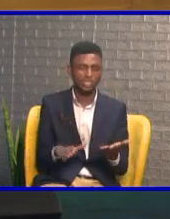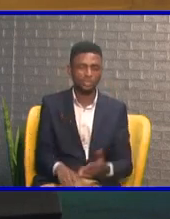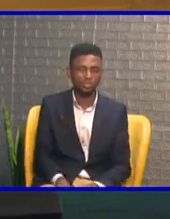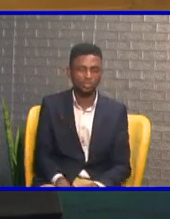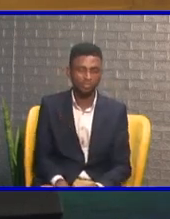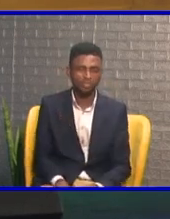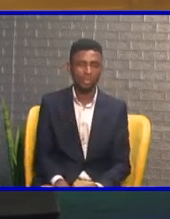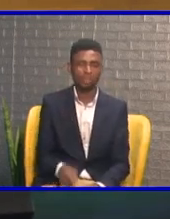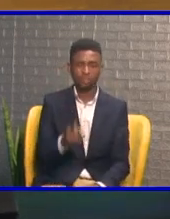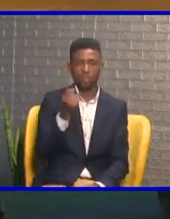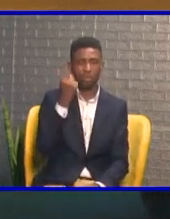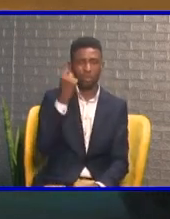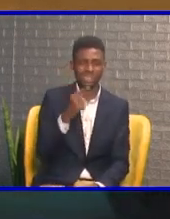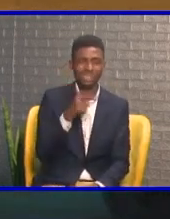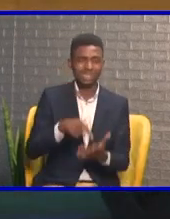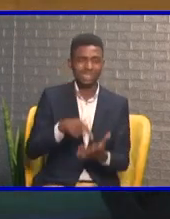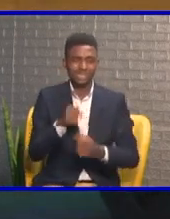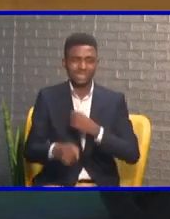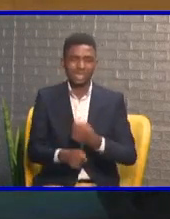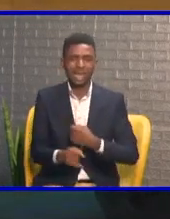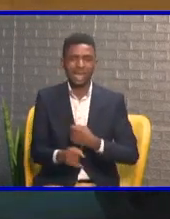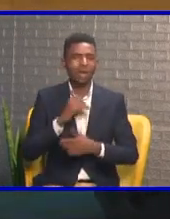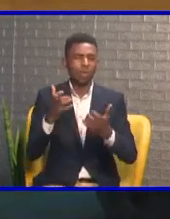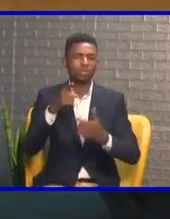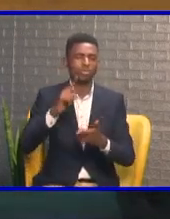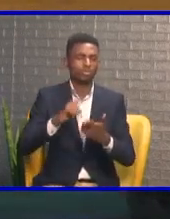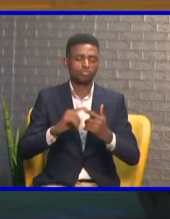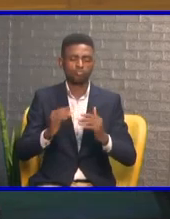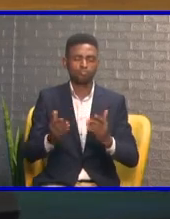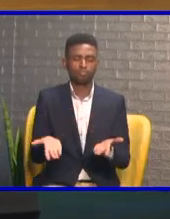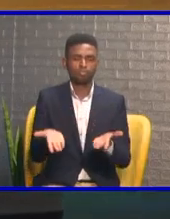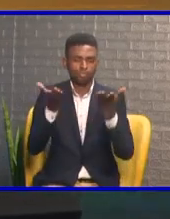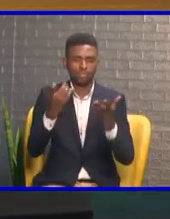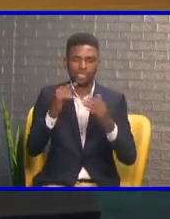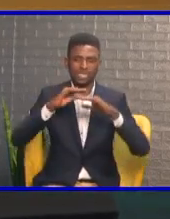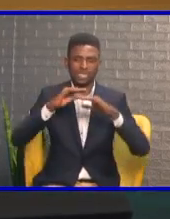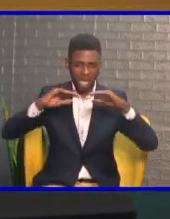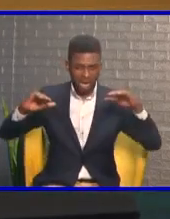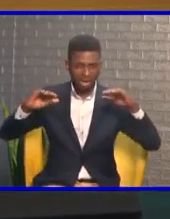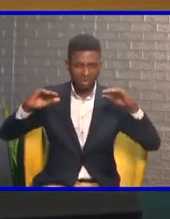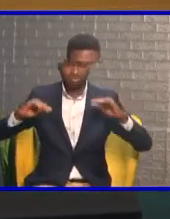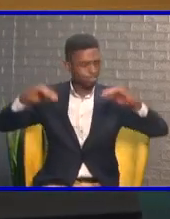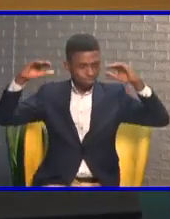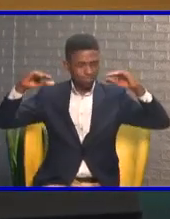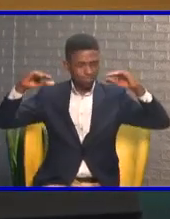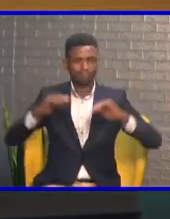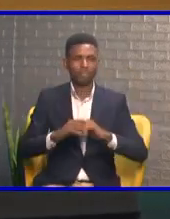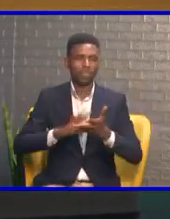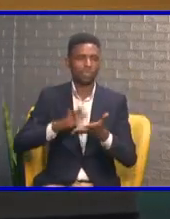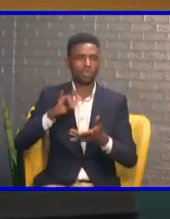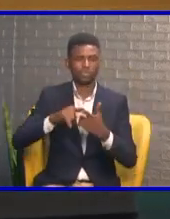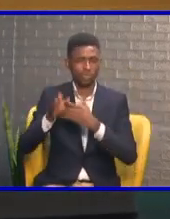what I'm saying? This year, I want you to raise up the standard. Raise up your imagination. Glory to God. If you